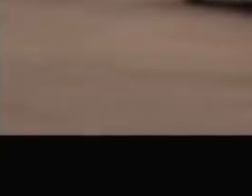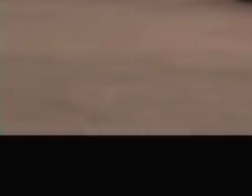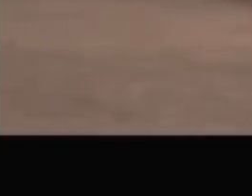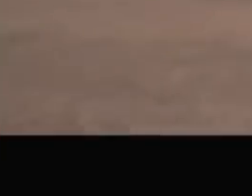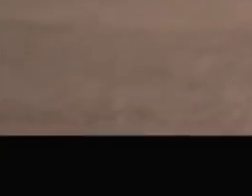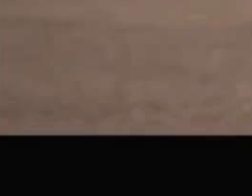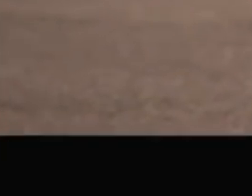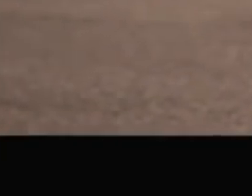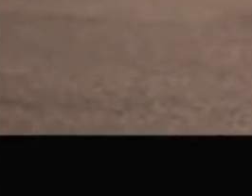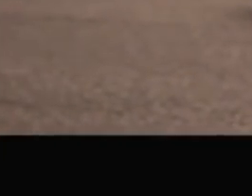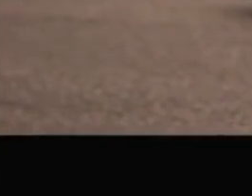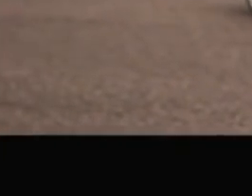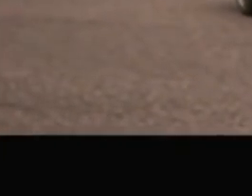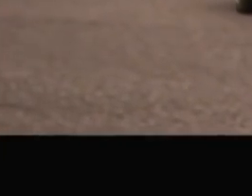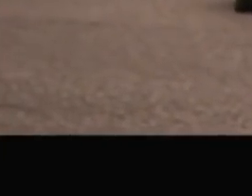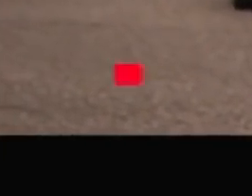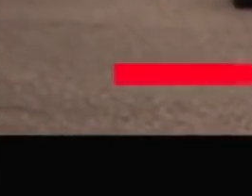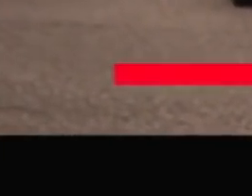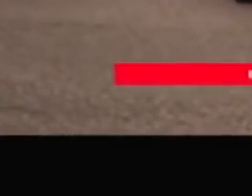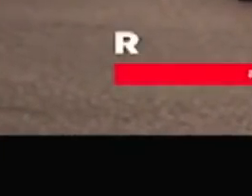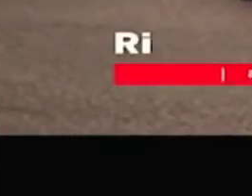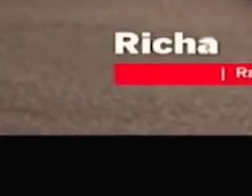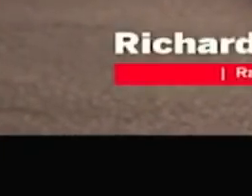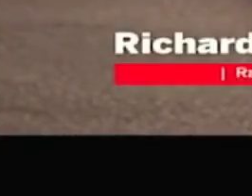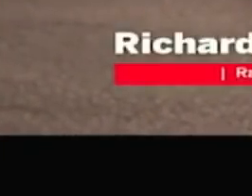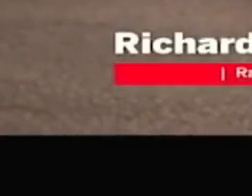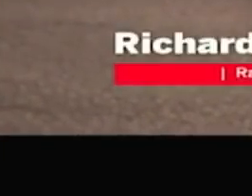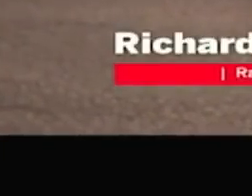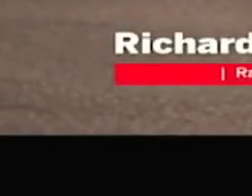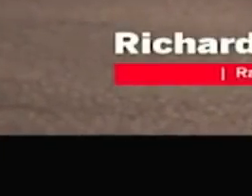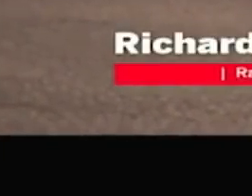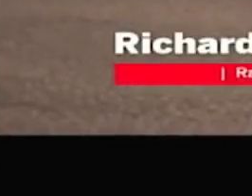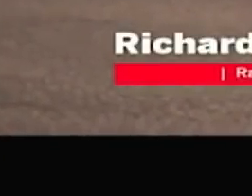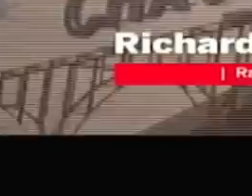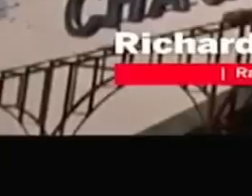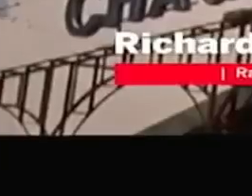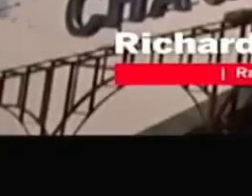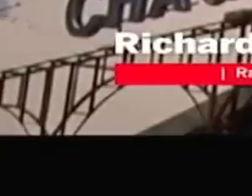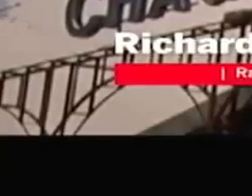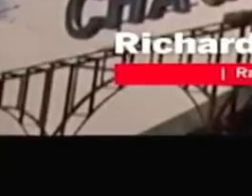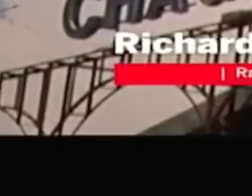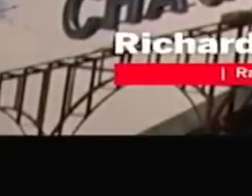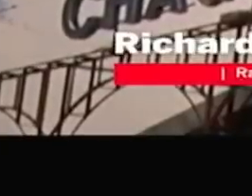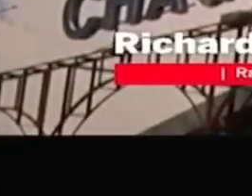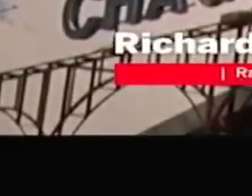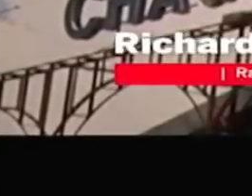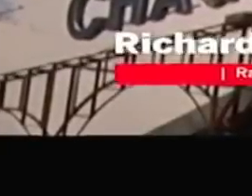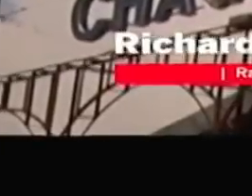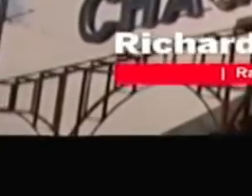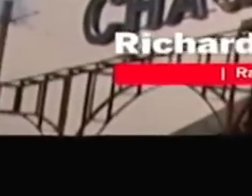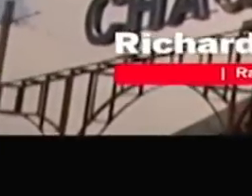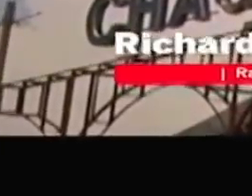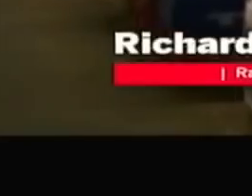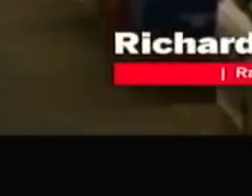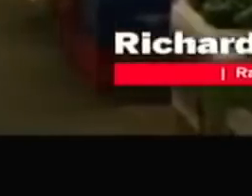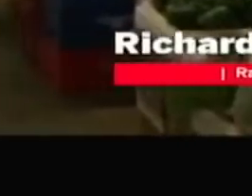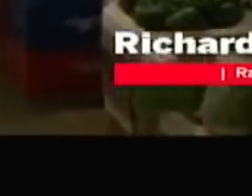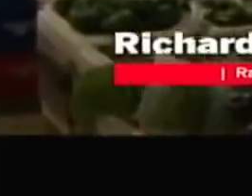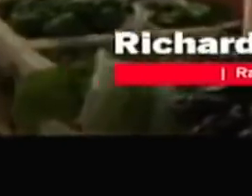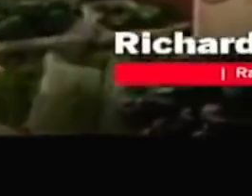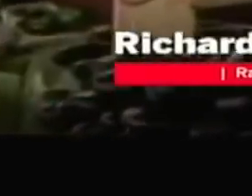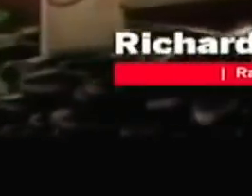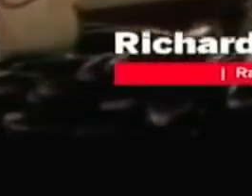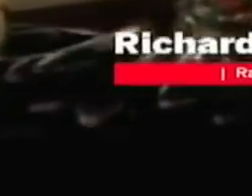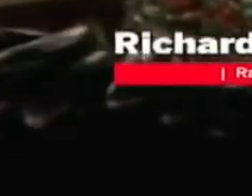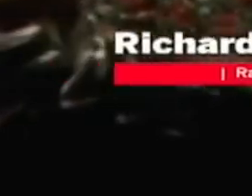The Ministry of Health knows that you have your concerns about the COVID-19 vaccine, so we decided to come to you. Last week we